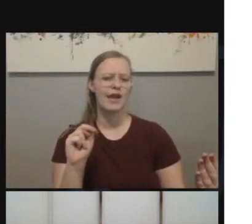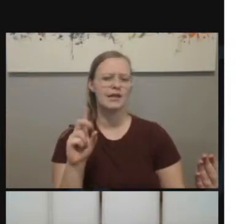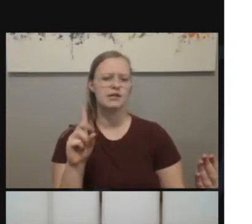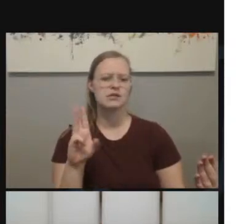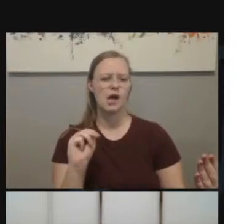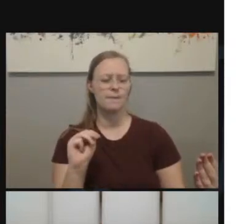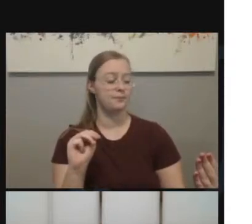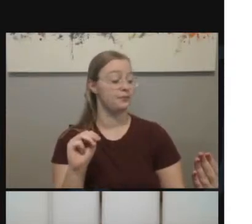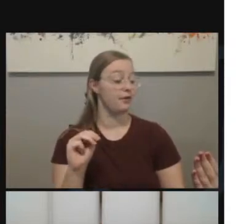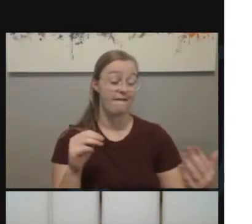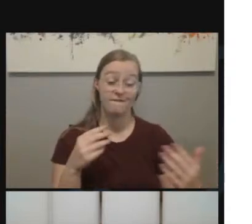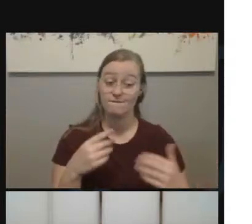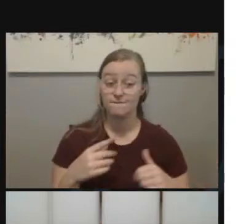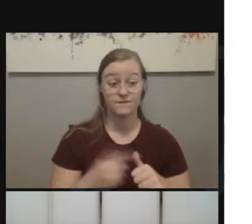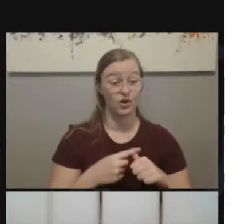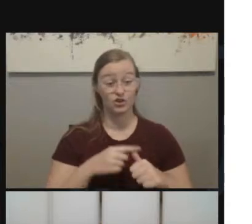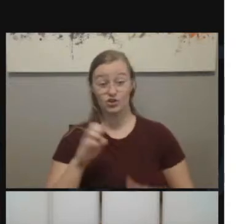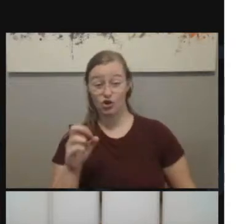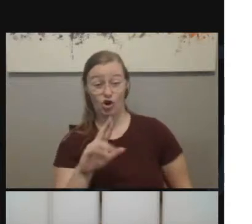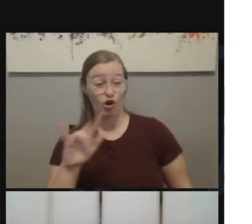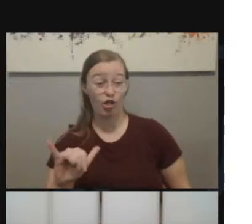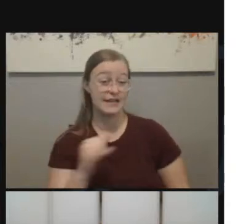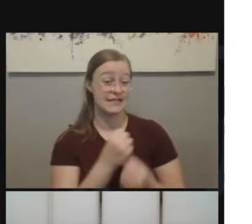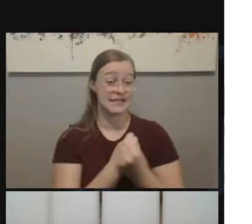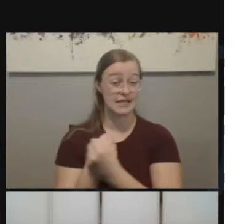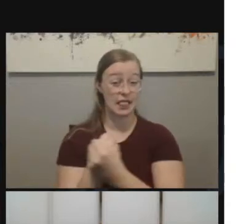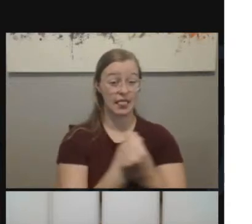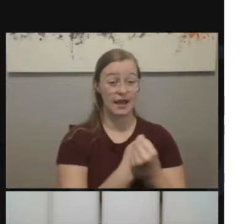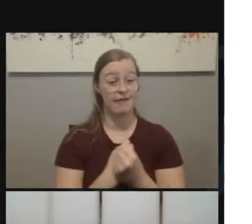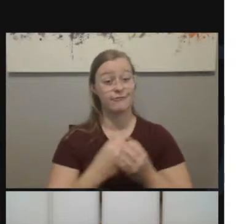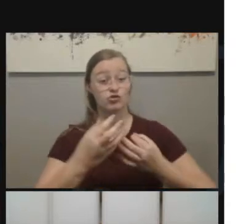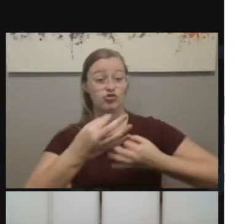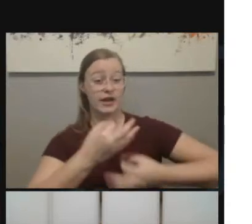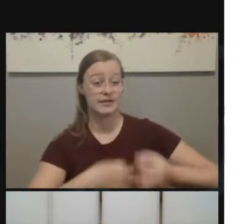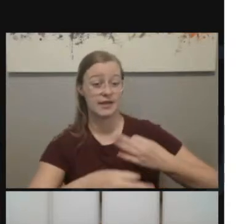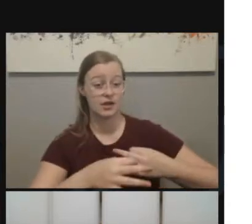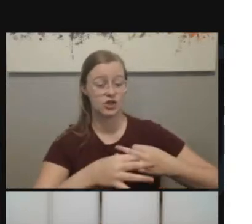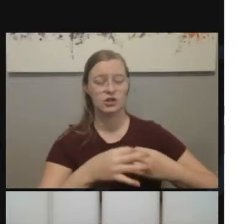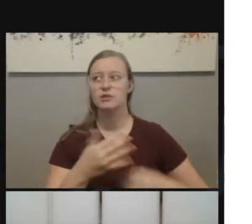the earliest slave transaction dating back to